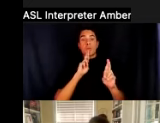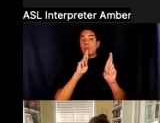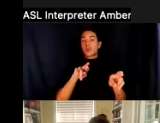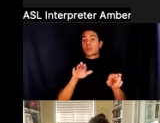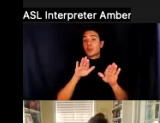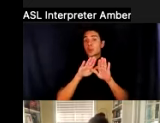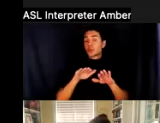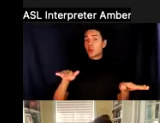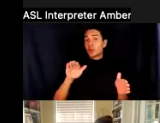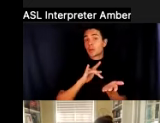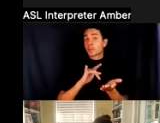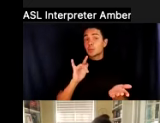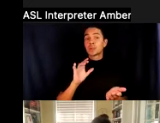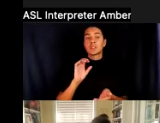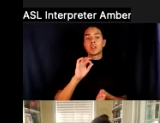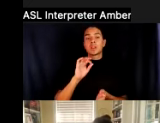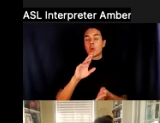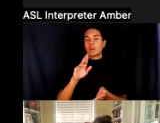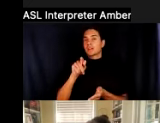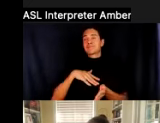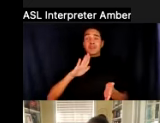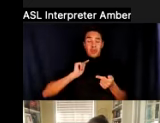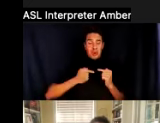going to harm themselves or others, or